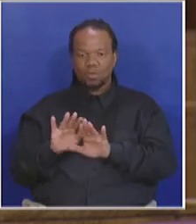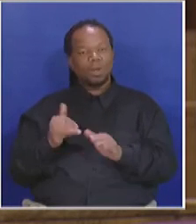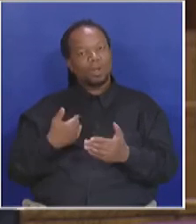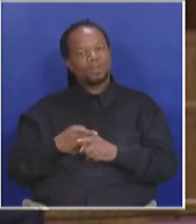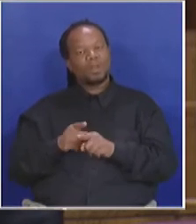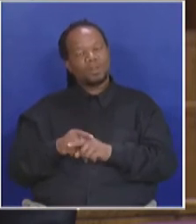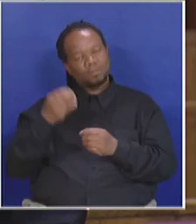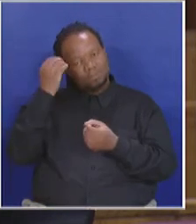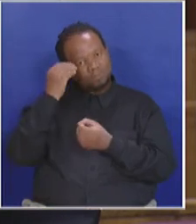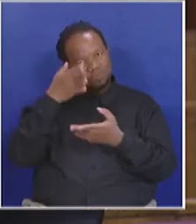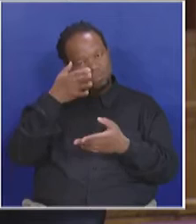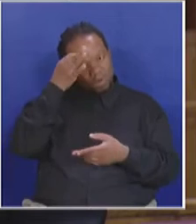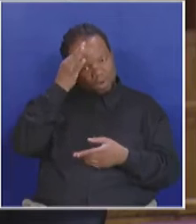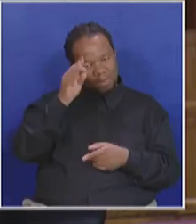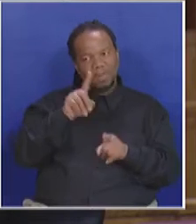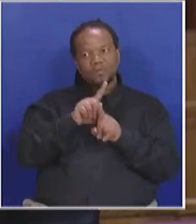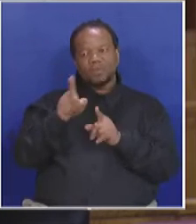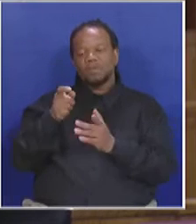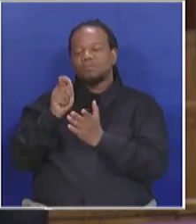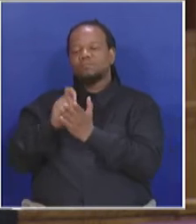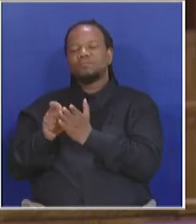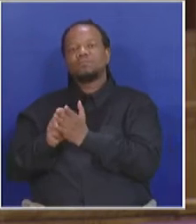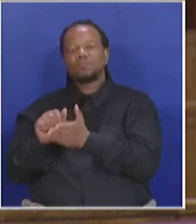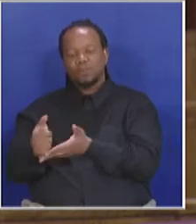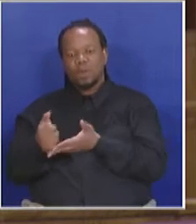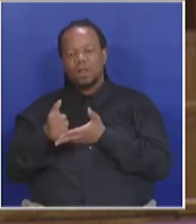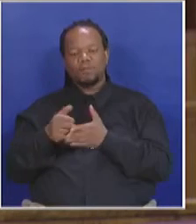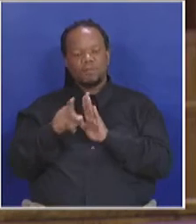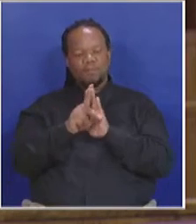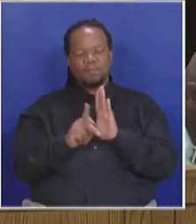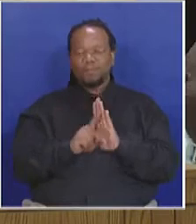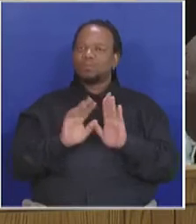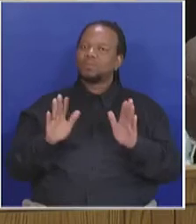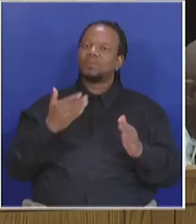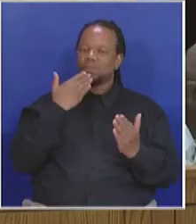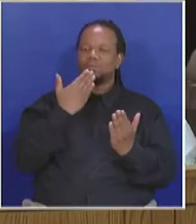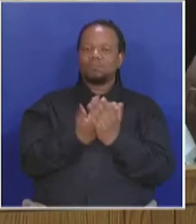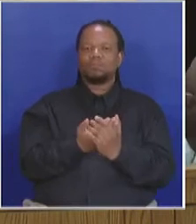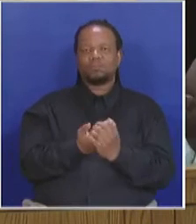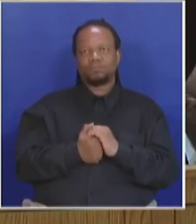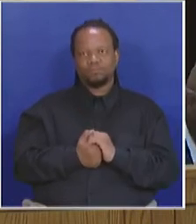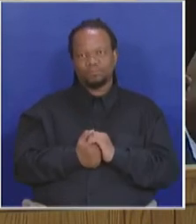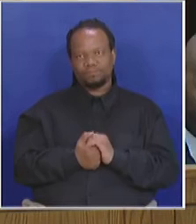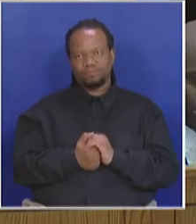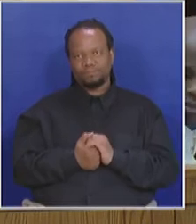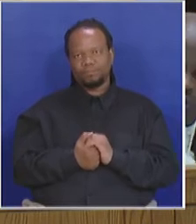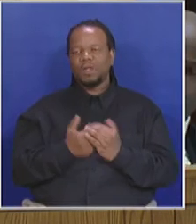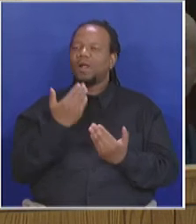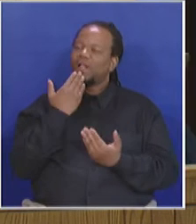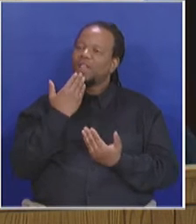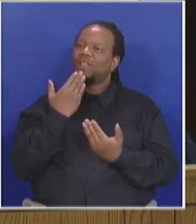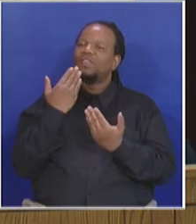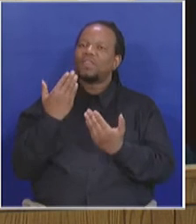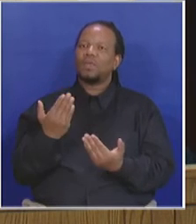well as produce reports to inform policy and planning. I here move, Chair. Thanks. Thank you. Sir, for